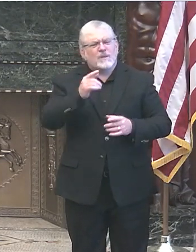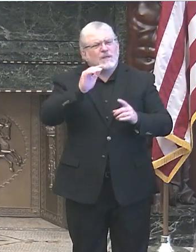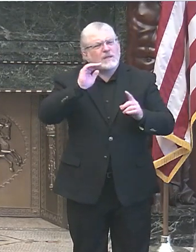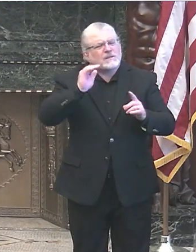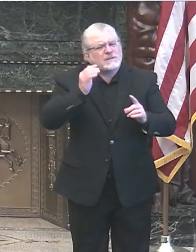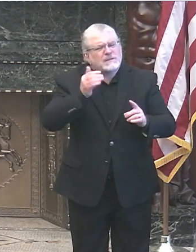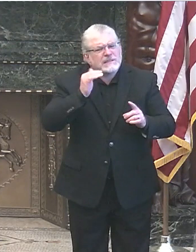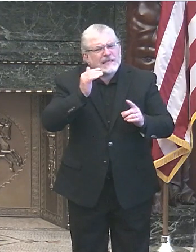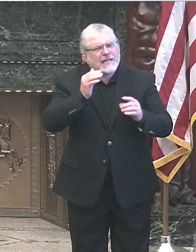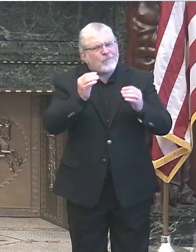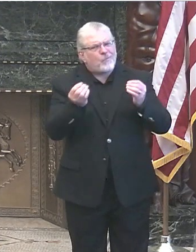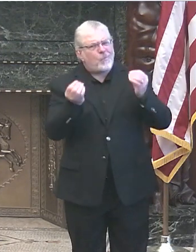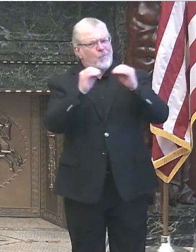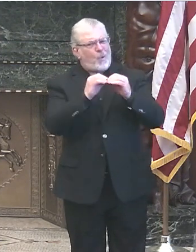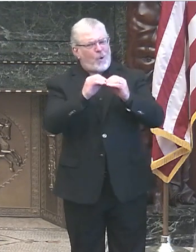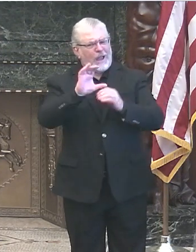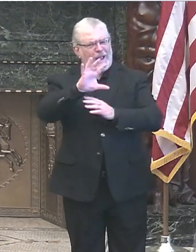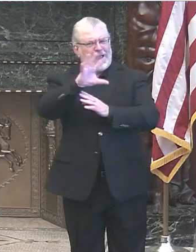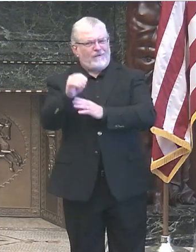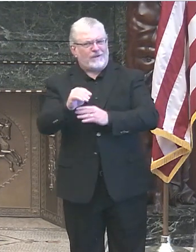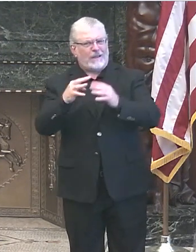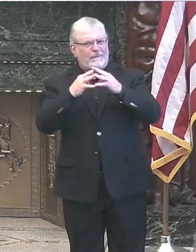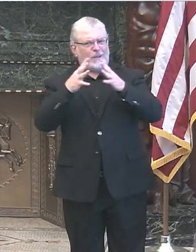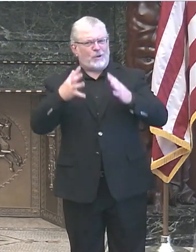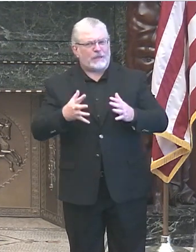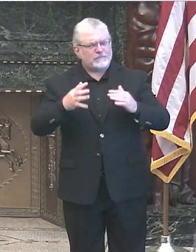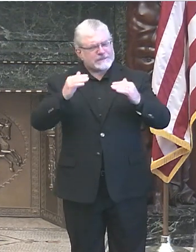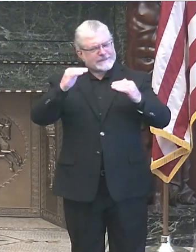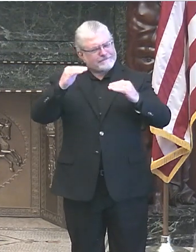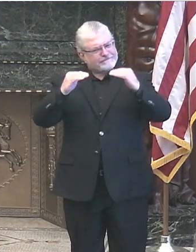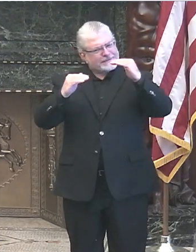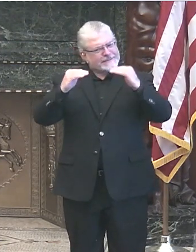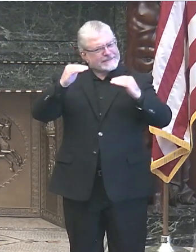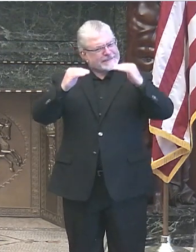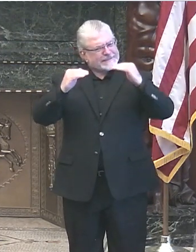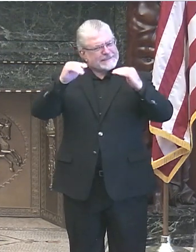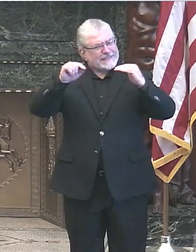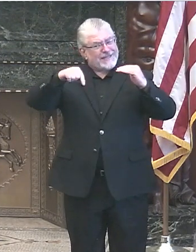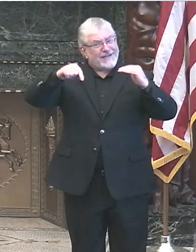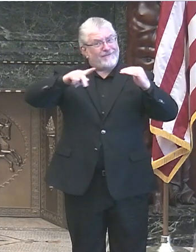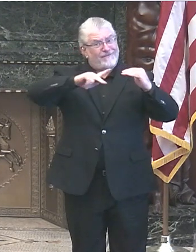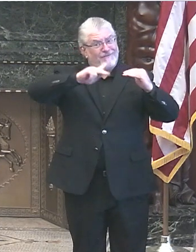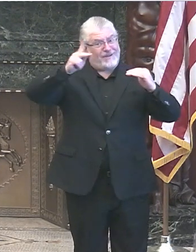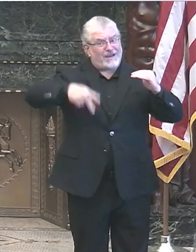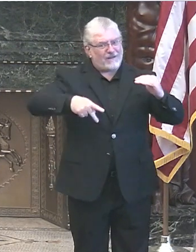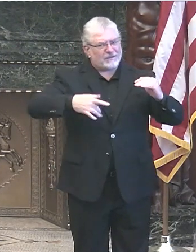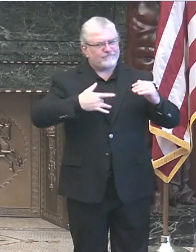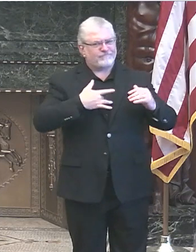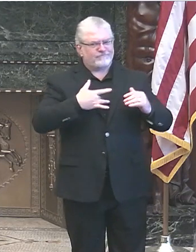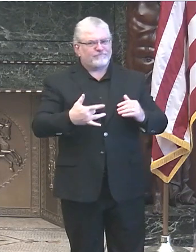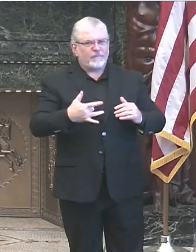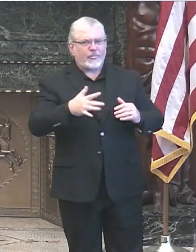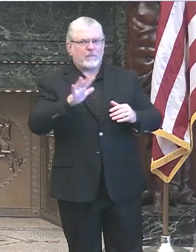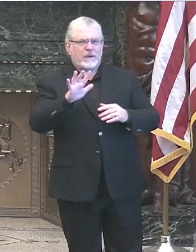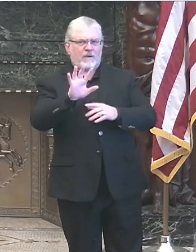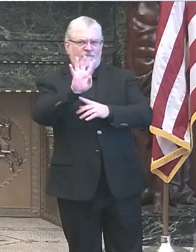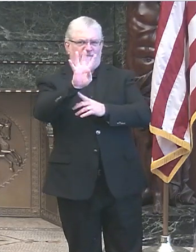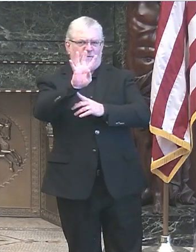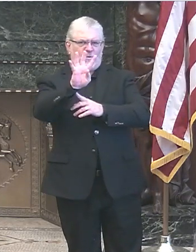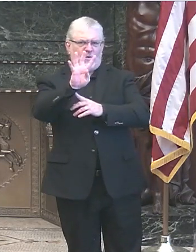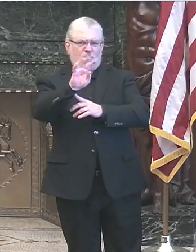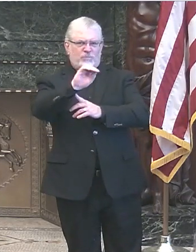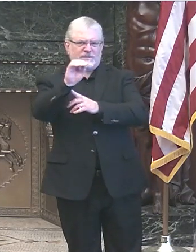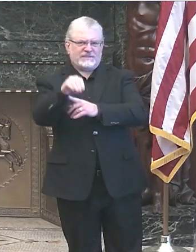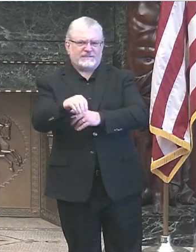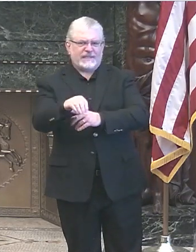population in Philadelphia. We're about 40% African American and 40% white in the city. And so like many other health problems, we may see that this